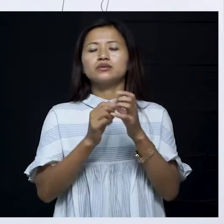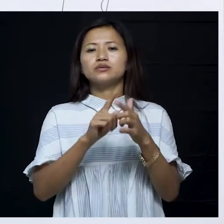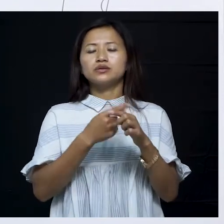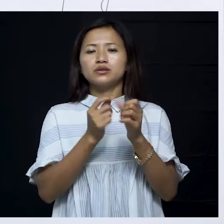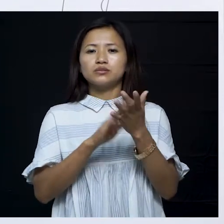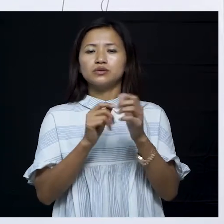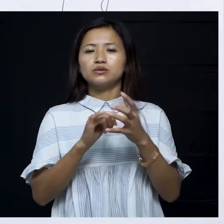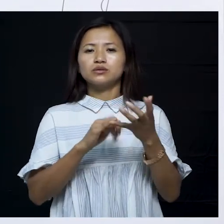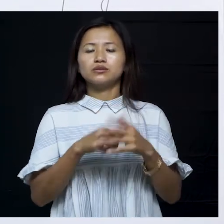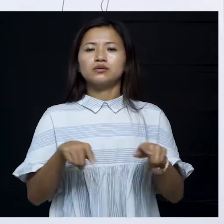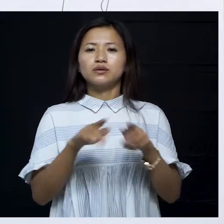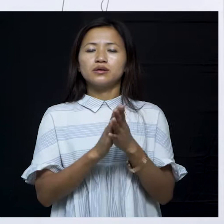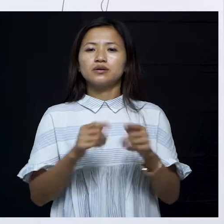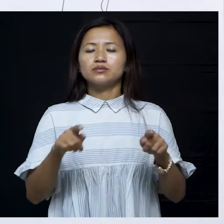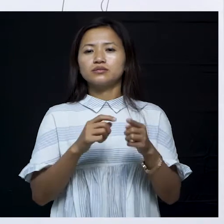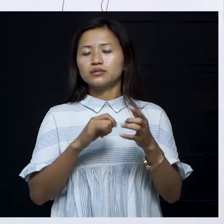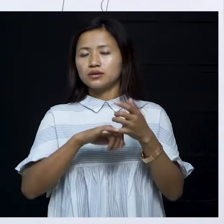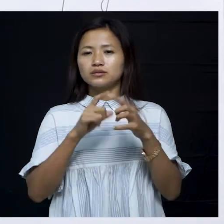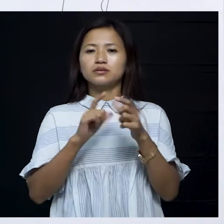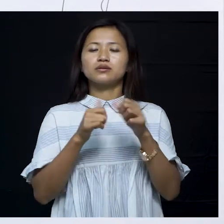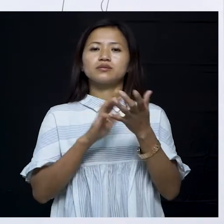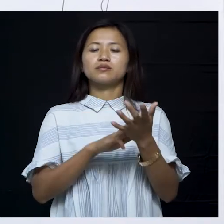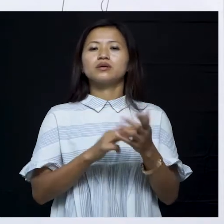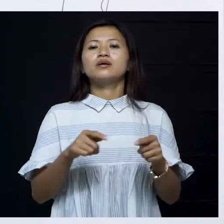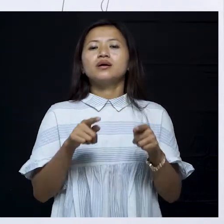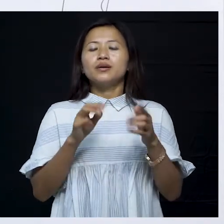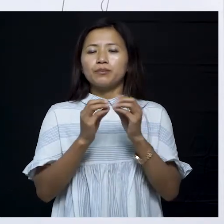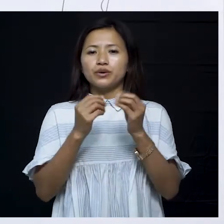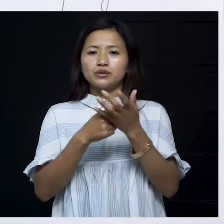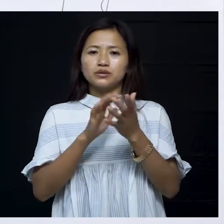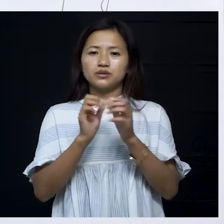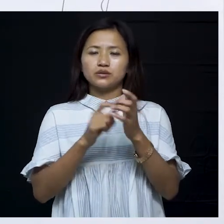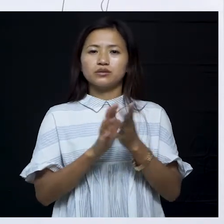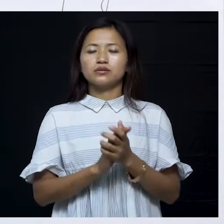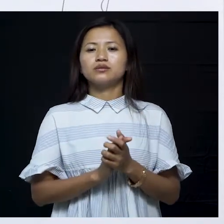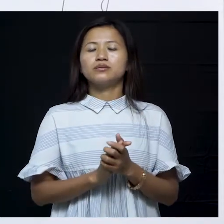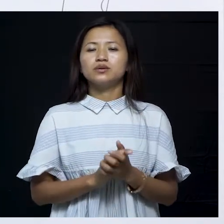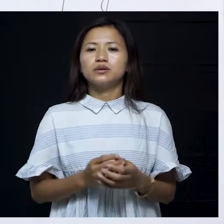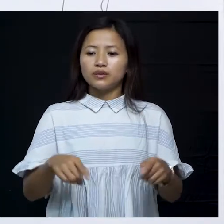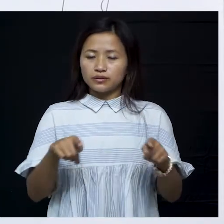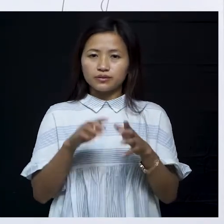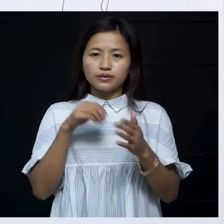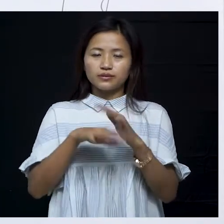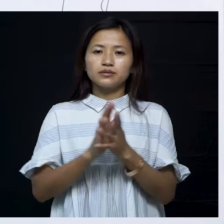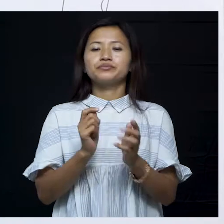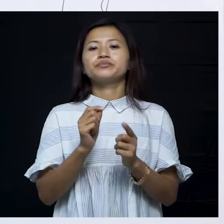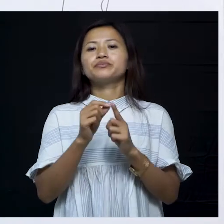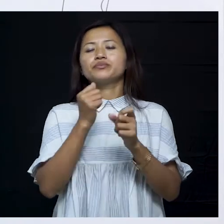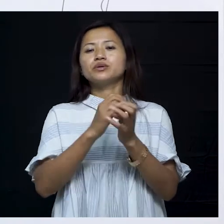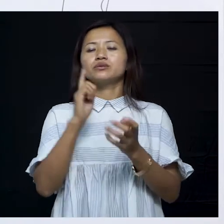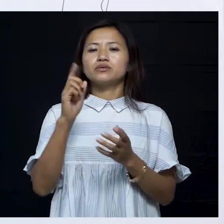Jamshedpur, in Silam and Bhadravati, all right? Now in page number 146, you will see that